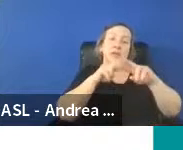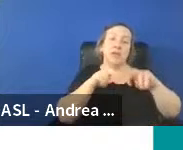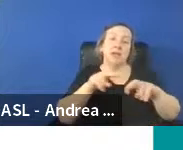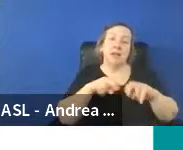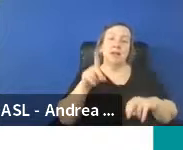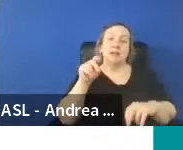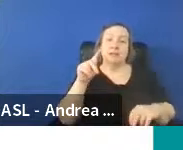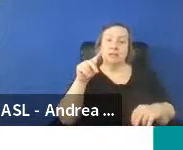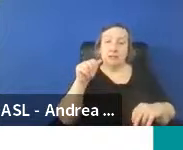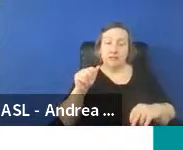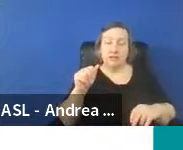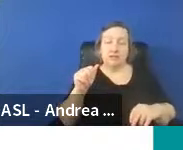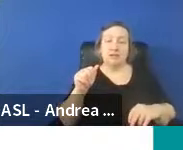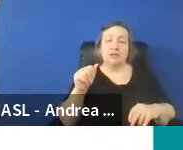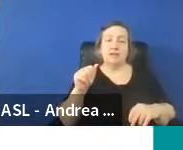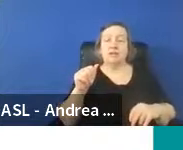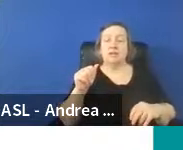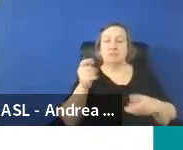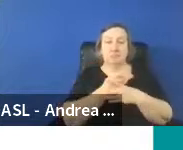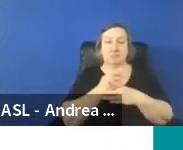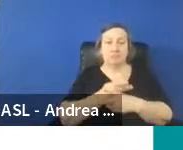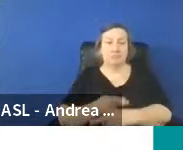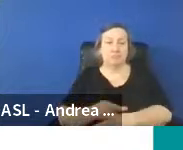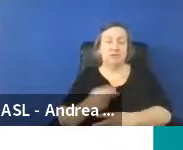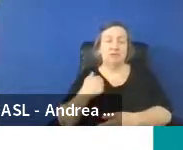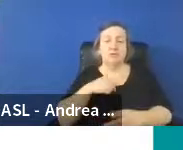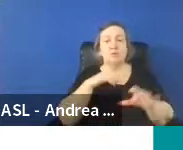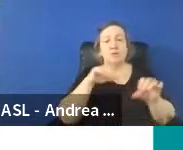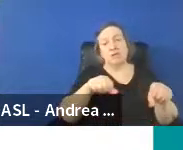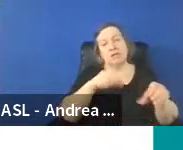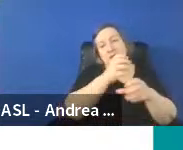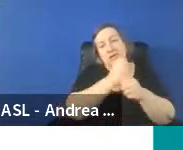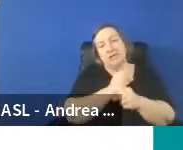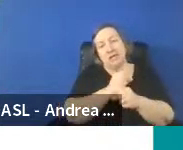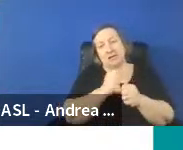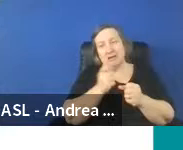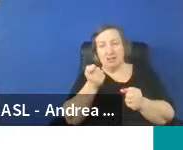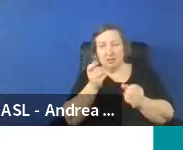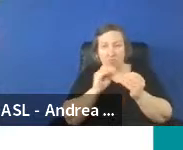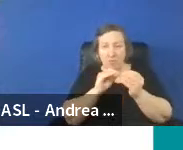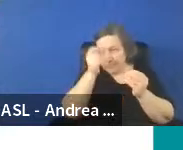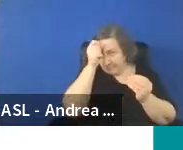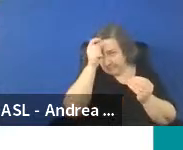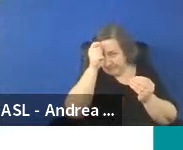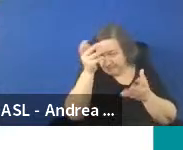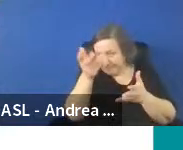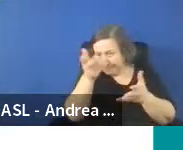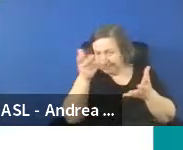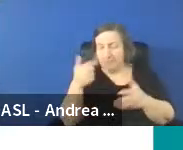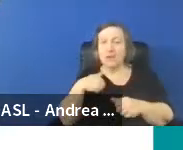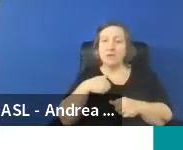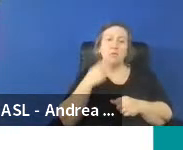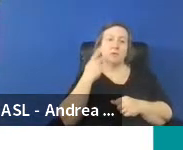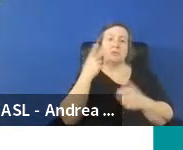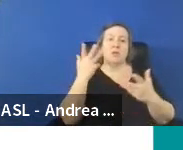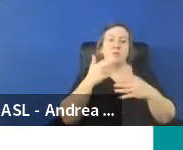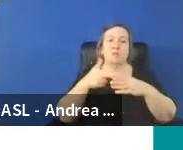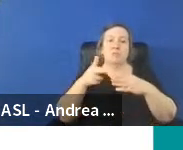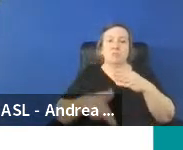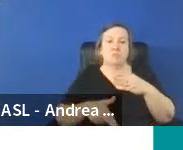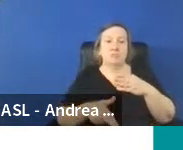we had and cross-tabbed it so we could get some, dig in a little bit deeper. And so we looked at results